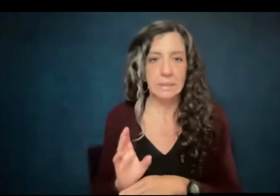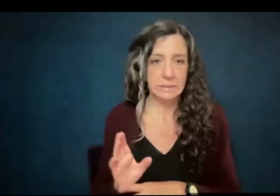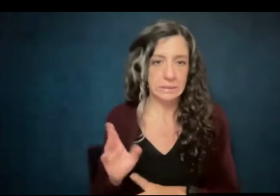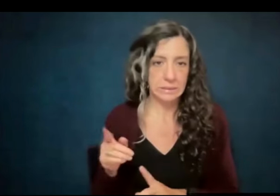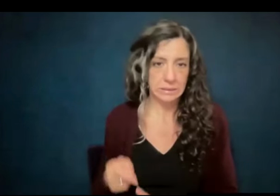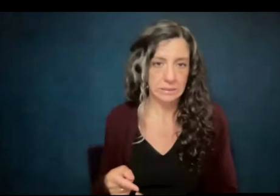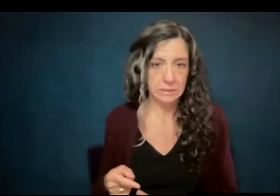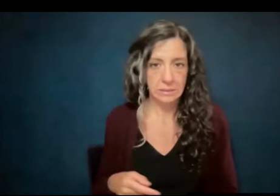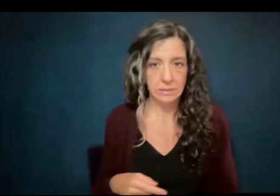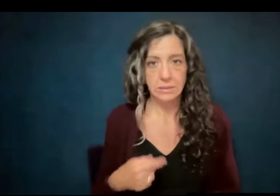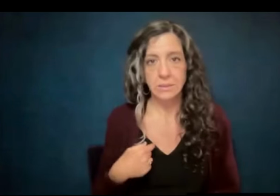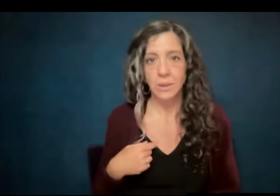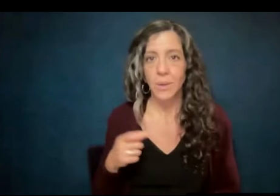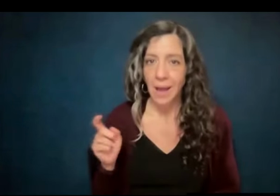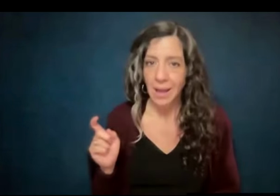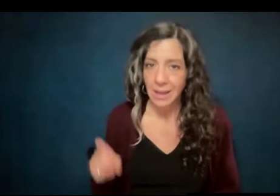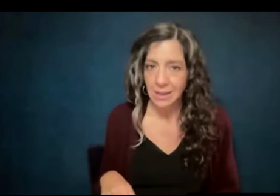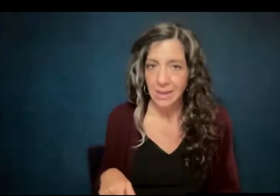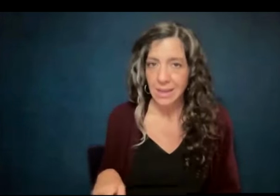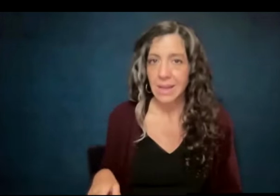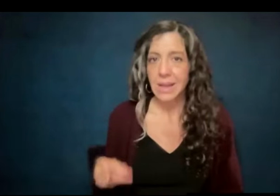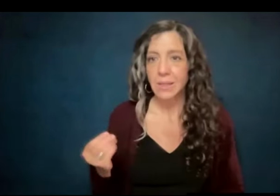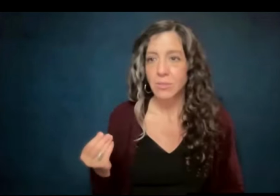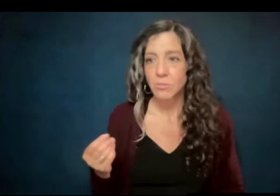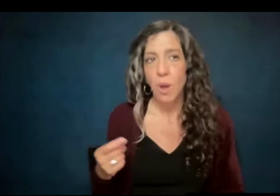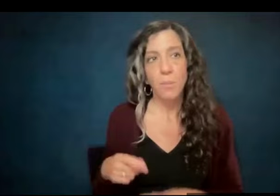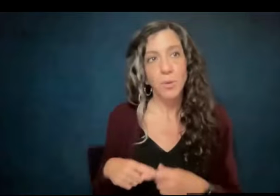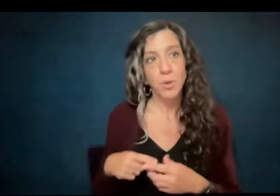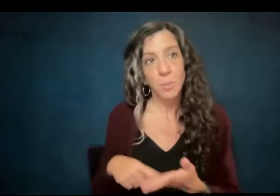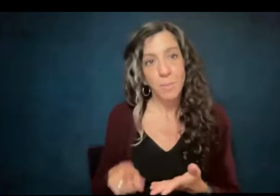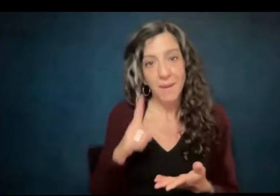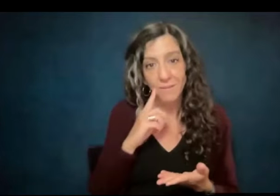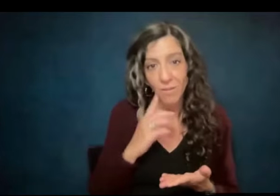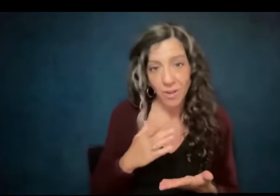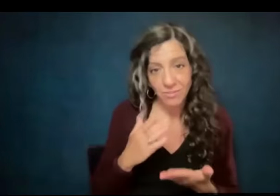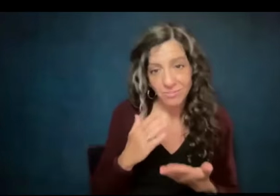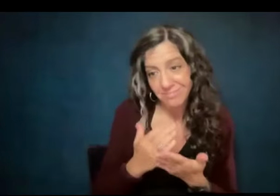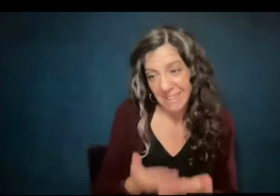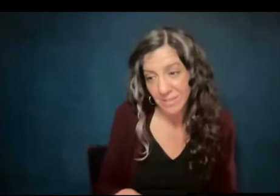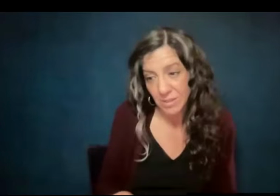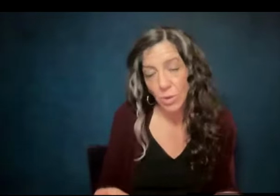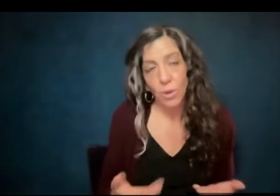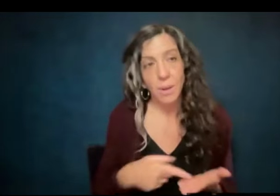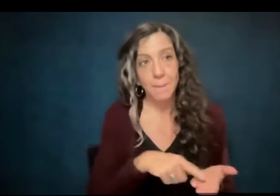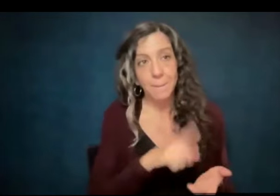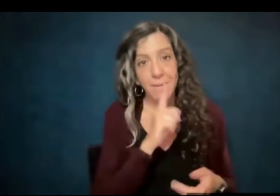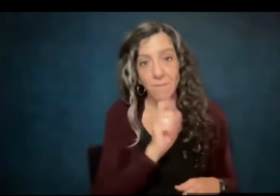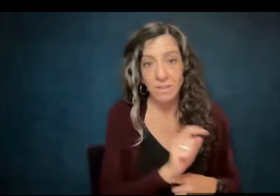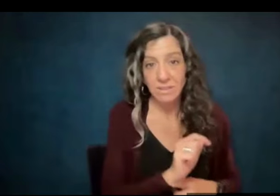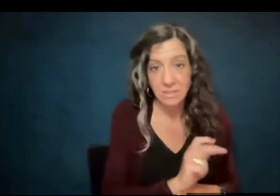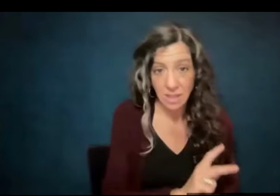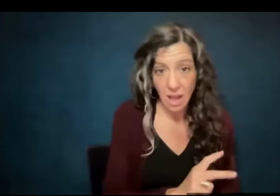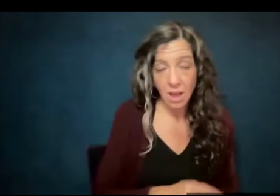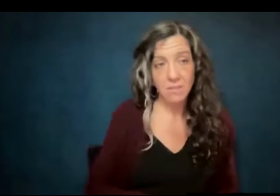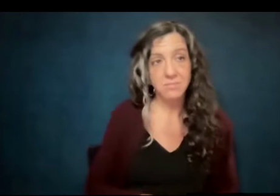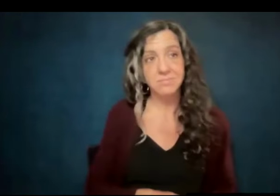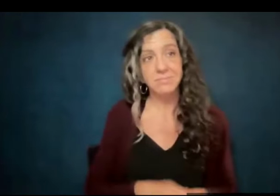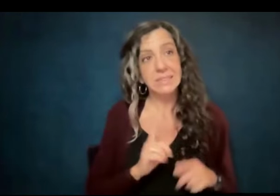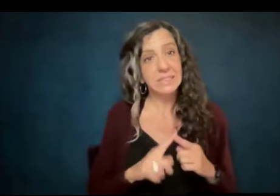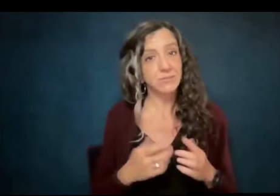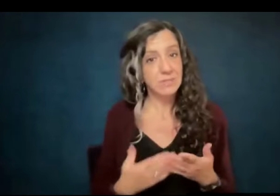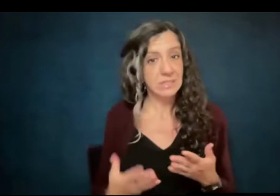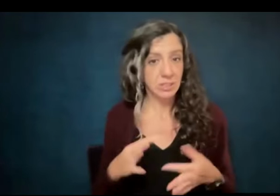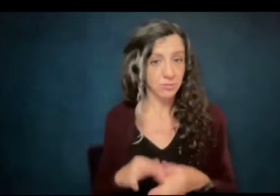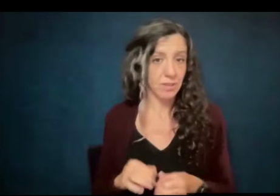need that property to pay for inventory, to pay for stock, to pay for things related to the business.